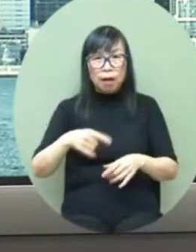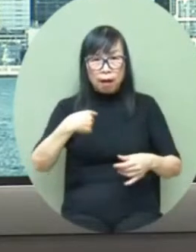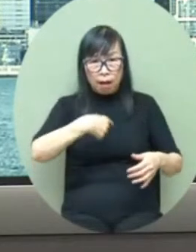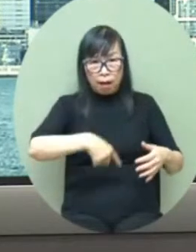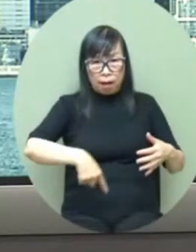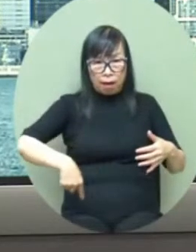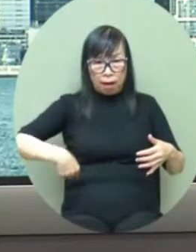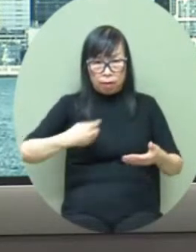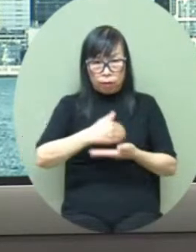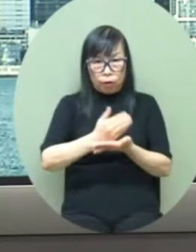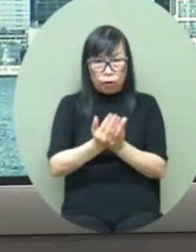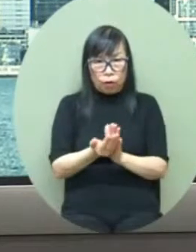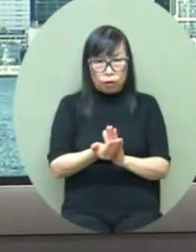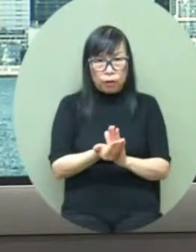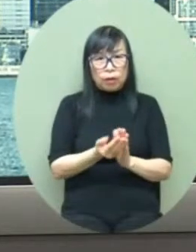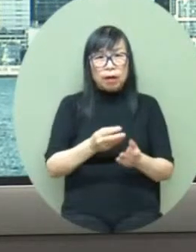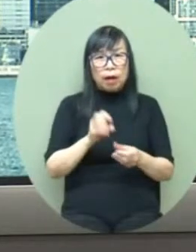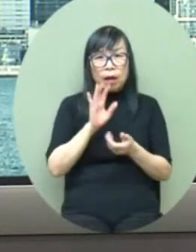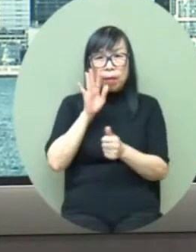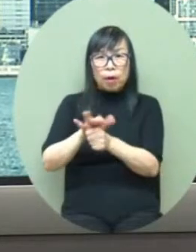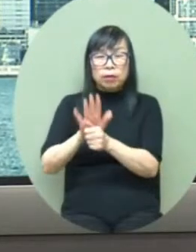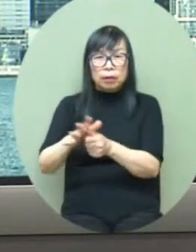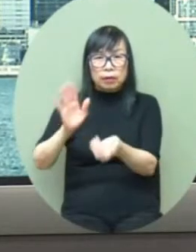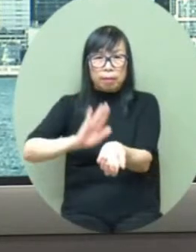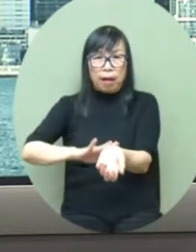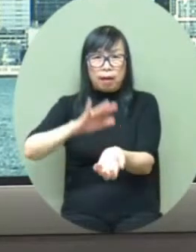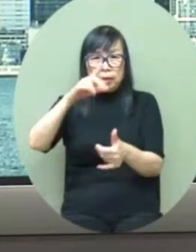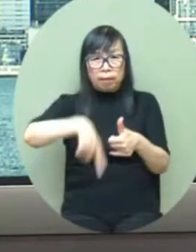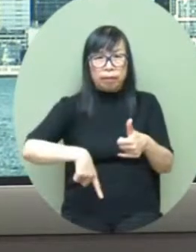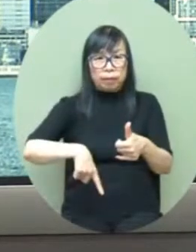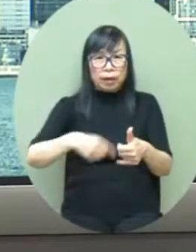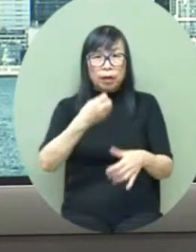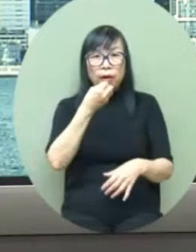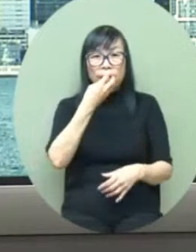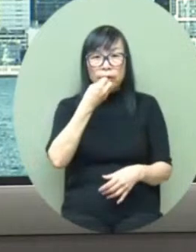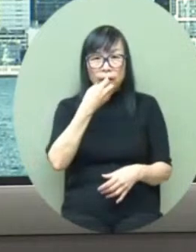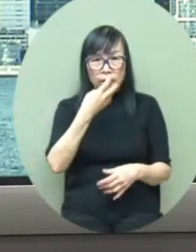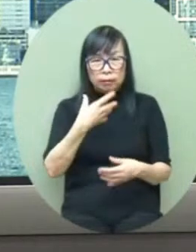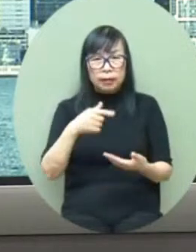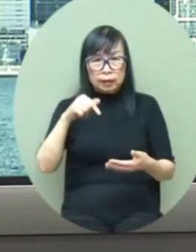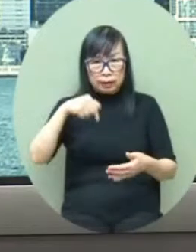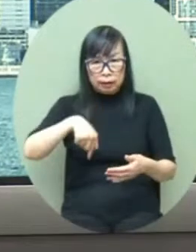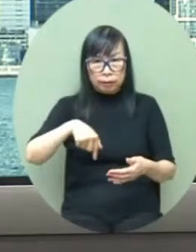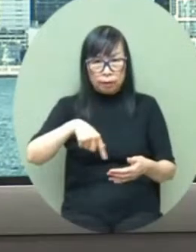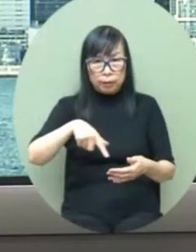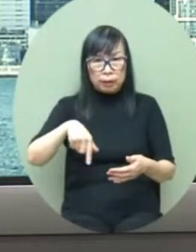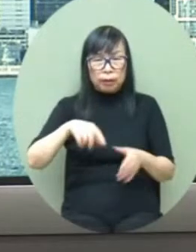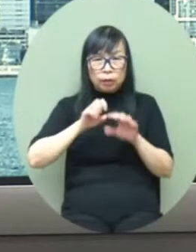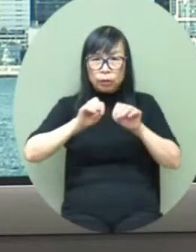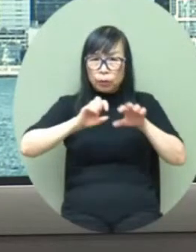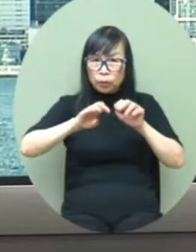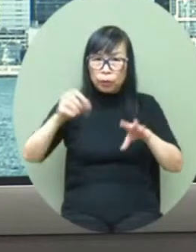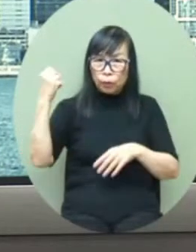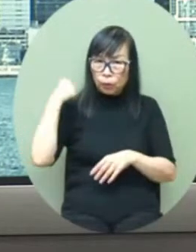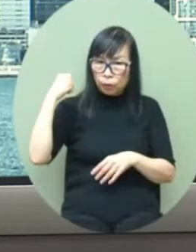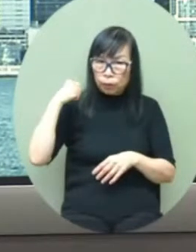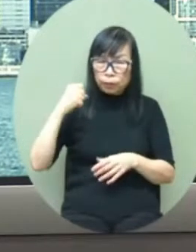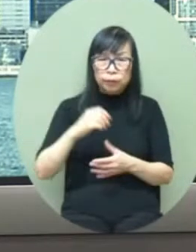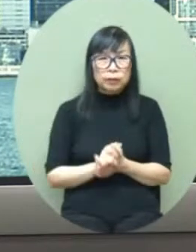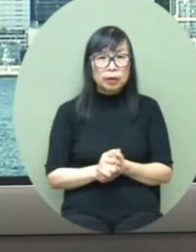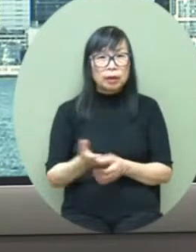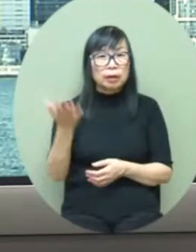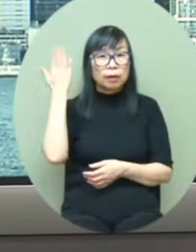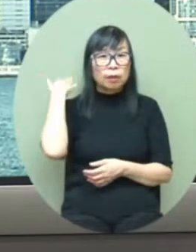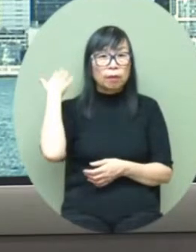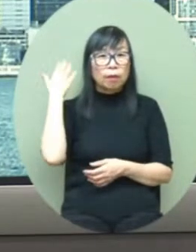Everywhere in the world, there is active promotion of organ donation to help those in need. We are